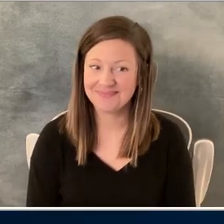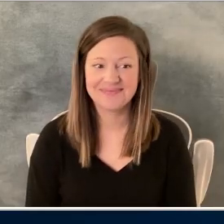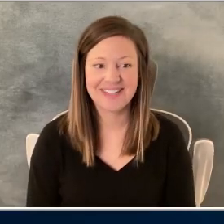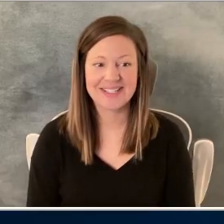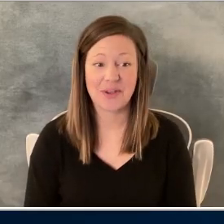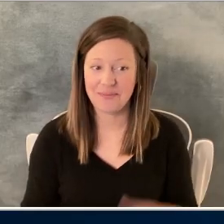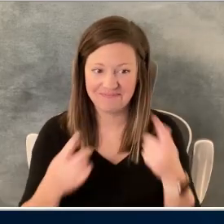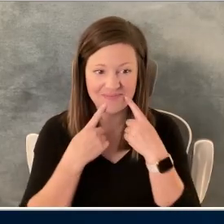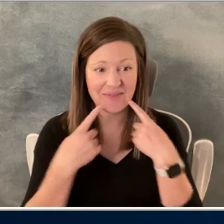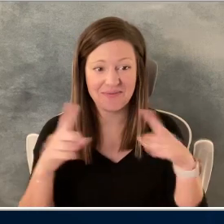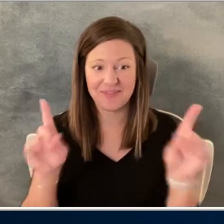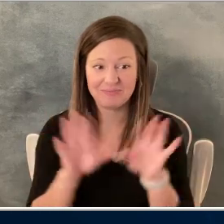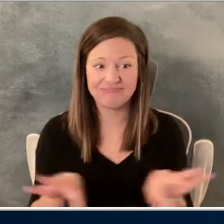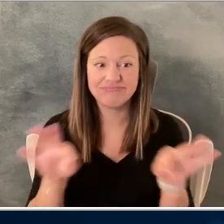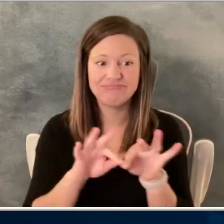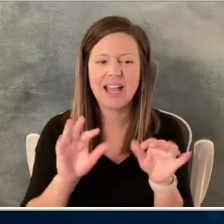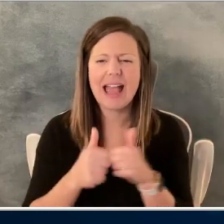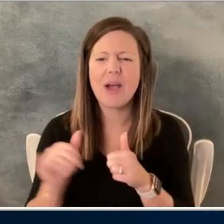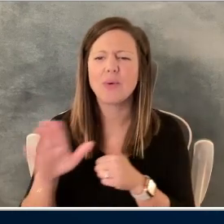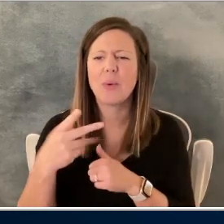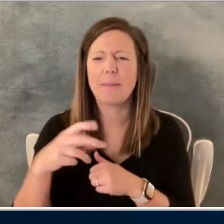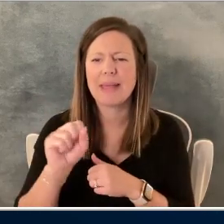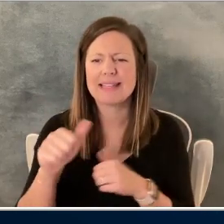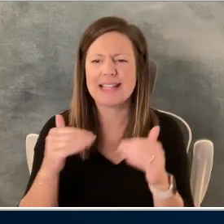How did your PSA respond, and what is it now?